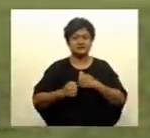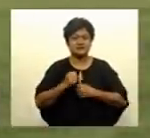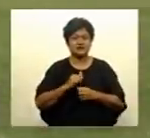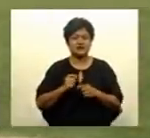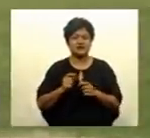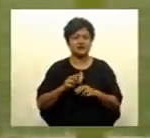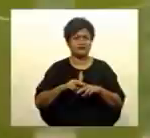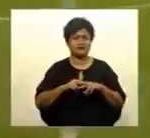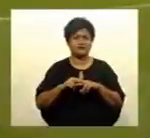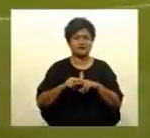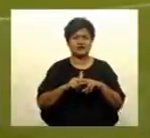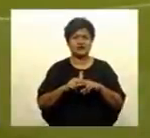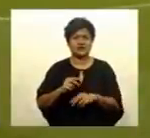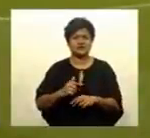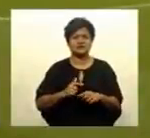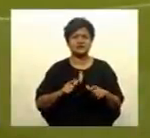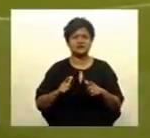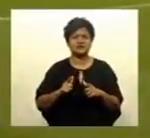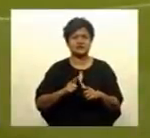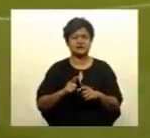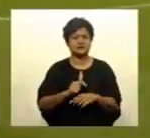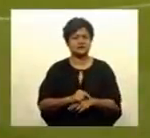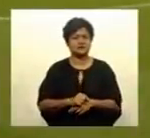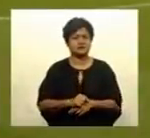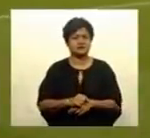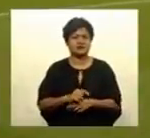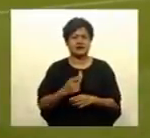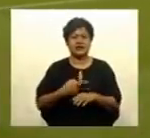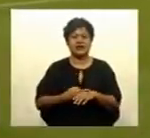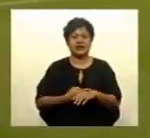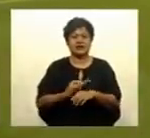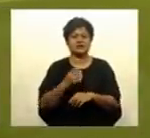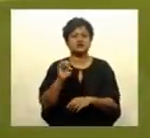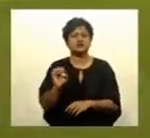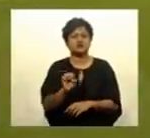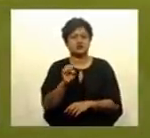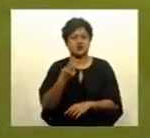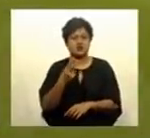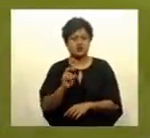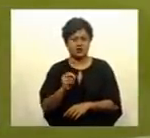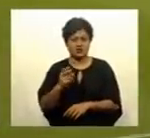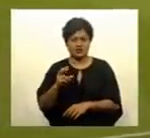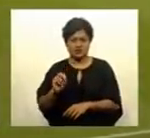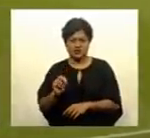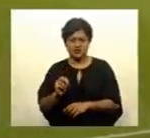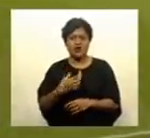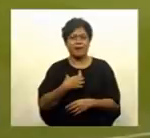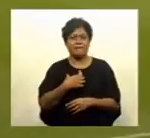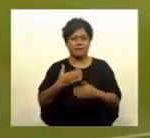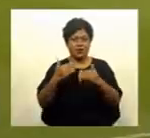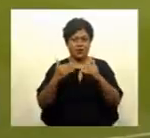Sevens. And we have the latest Euro 2020. This and more coming up.